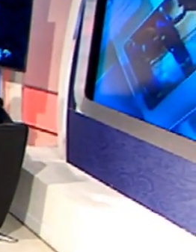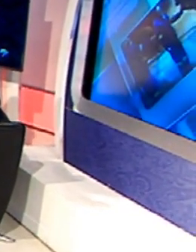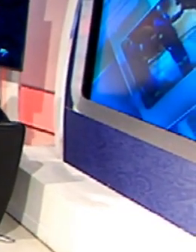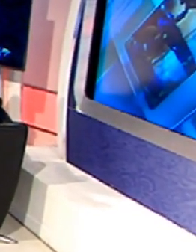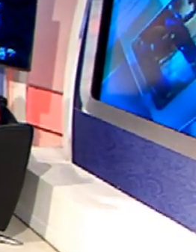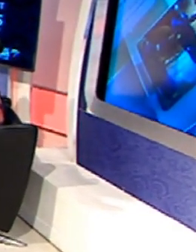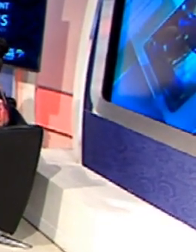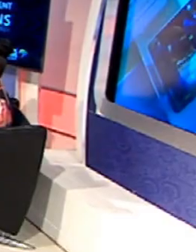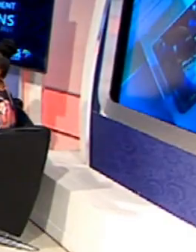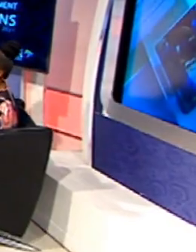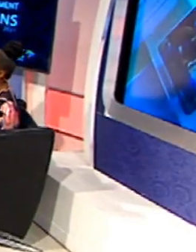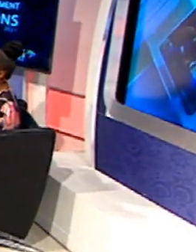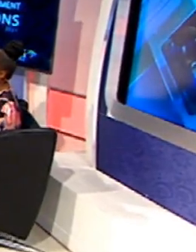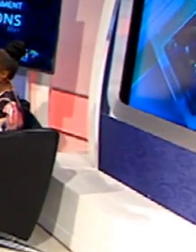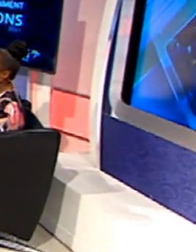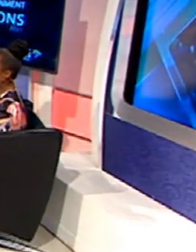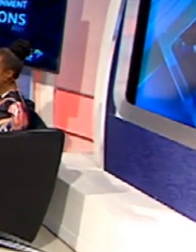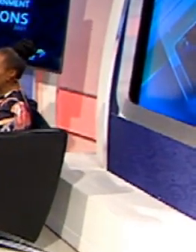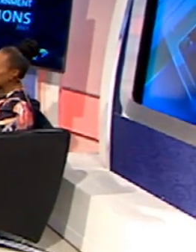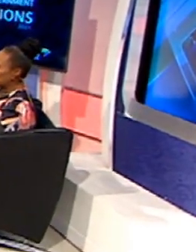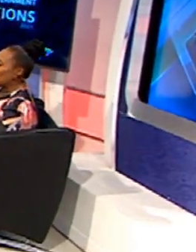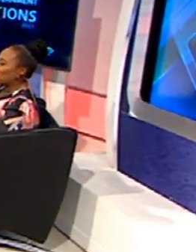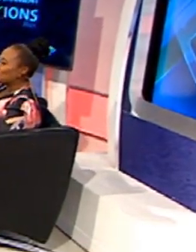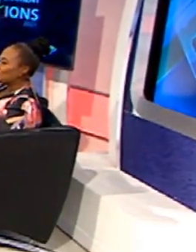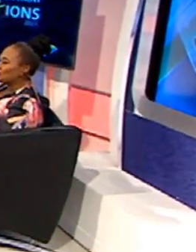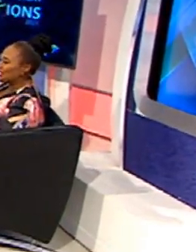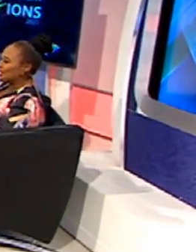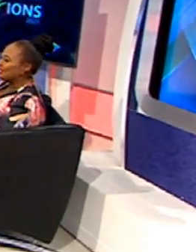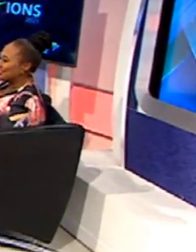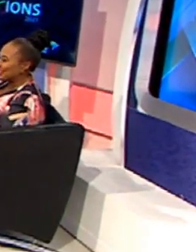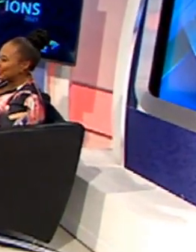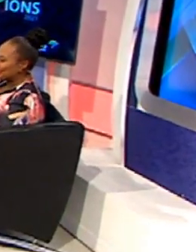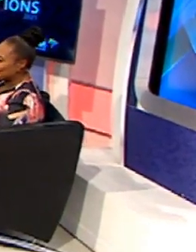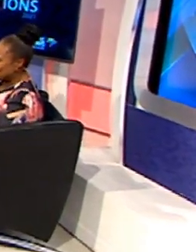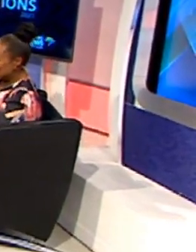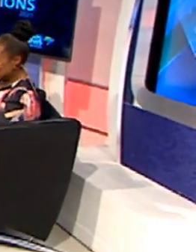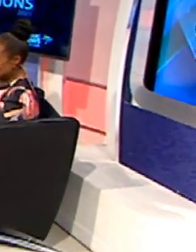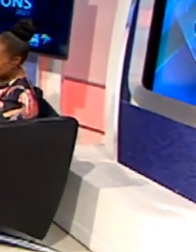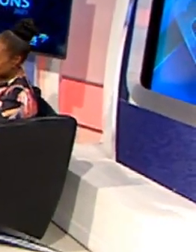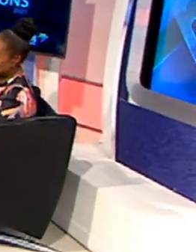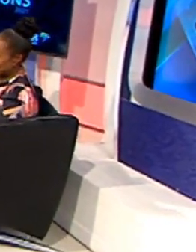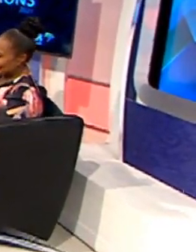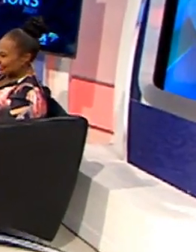Service Delivery Gauge tomorrow with Criselda and Mkolisi at 4:30. Take care.